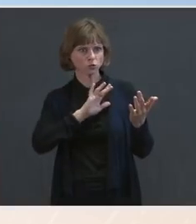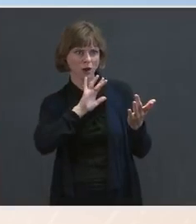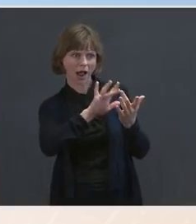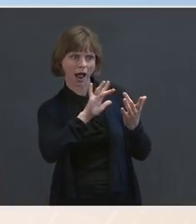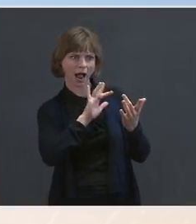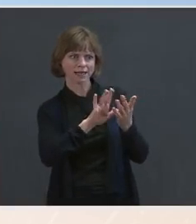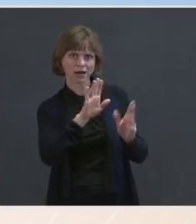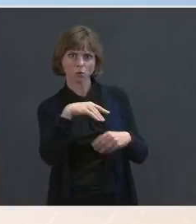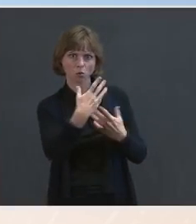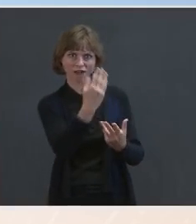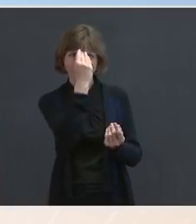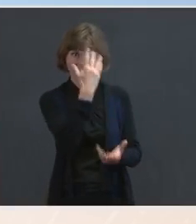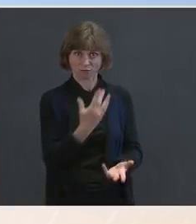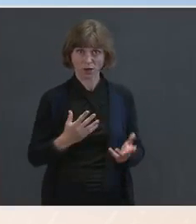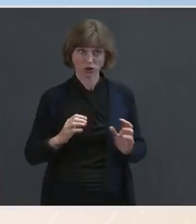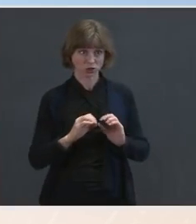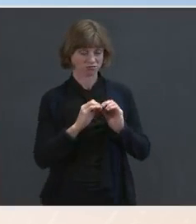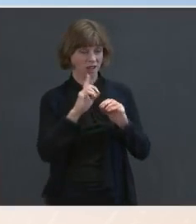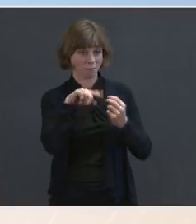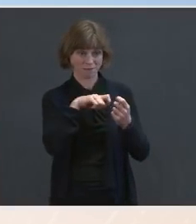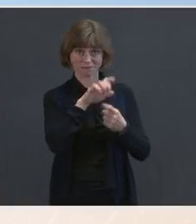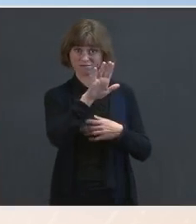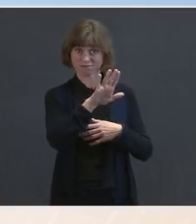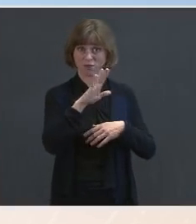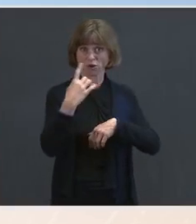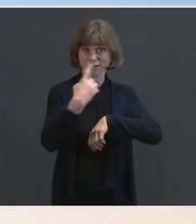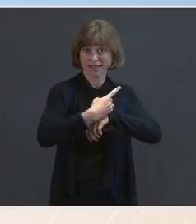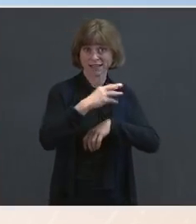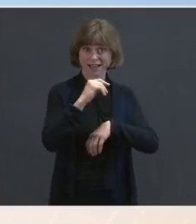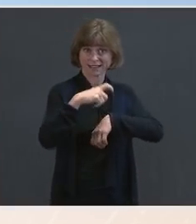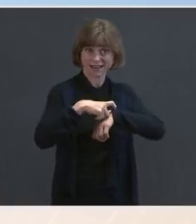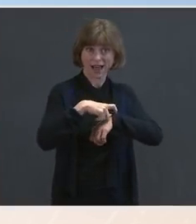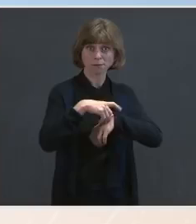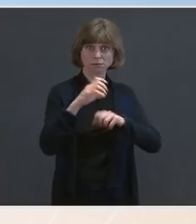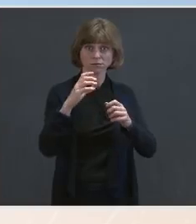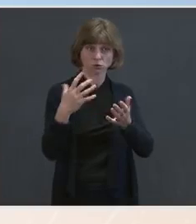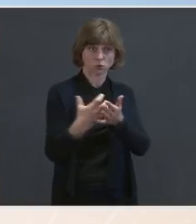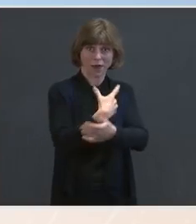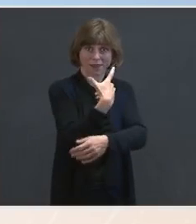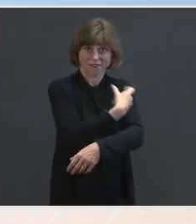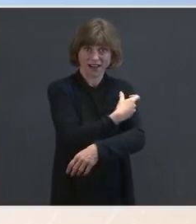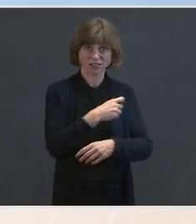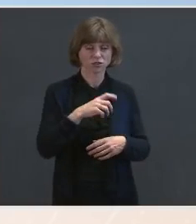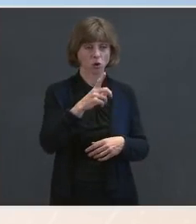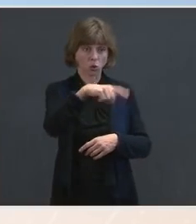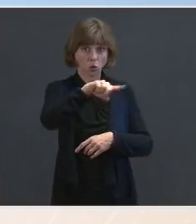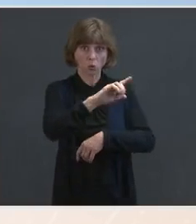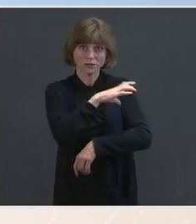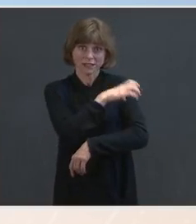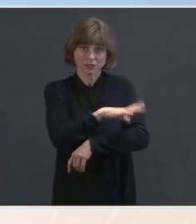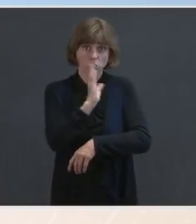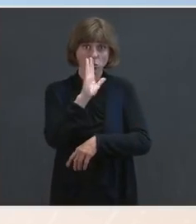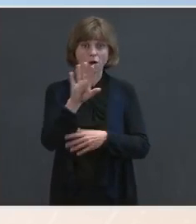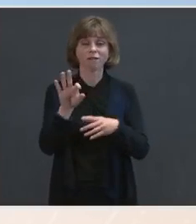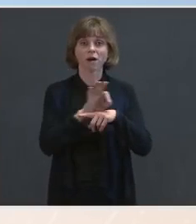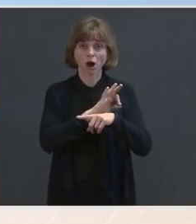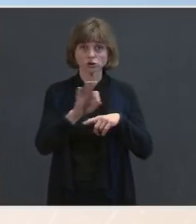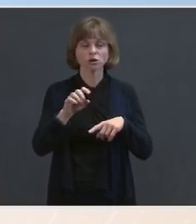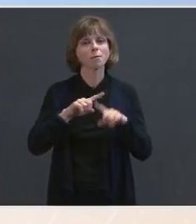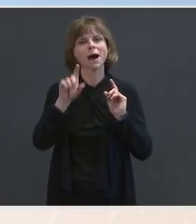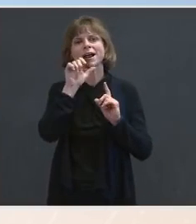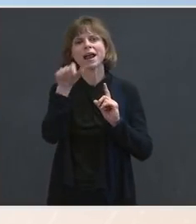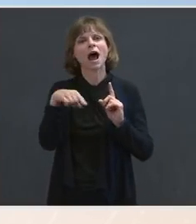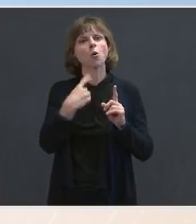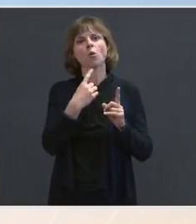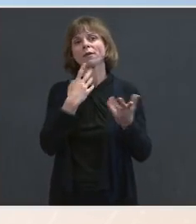information as clearly as we can about dates and times for vaccinations, how those clinics are going to function, but also not have it just be a jump